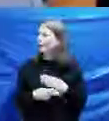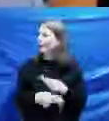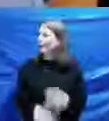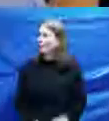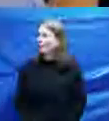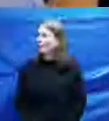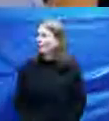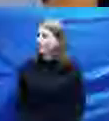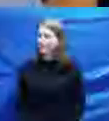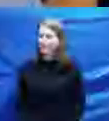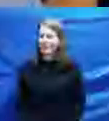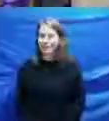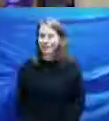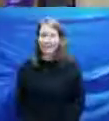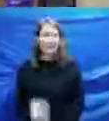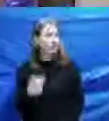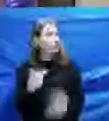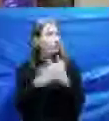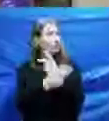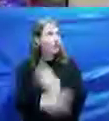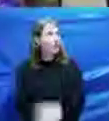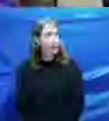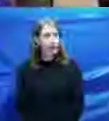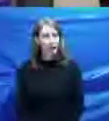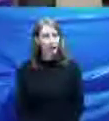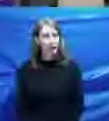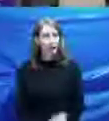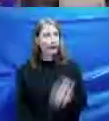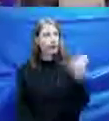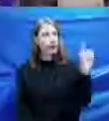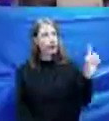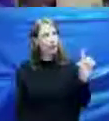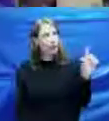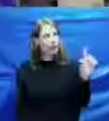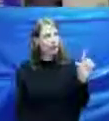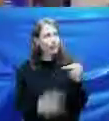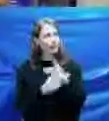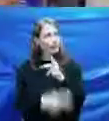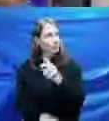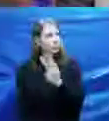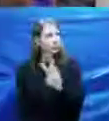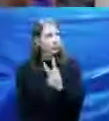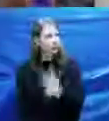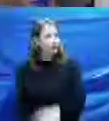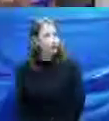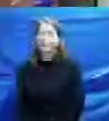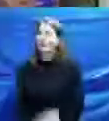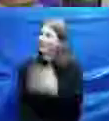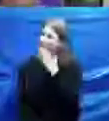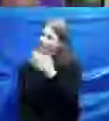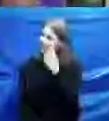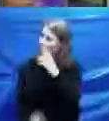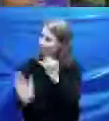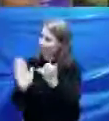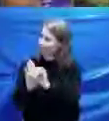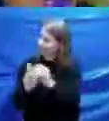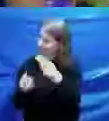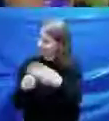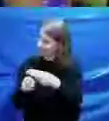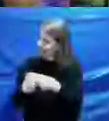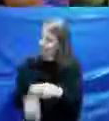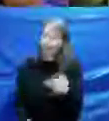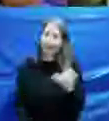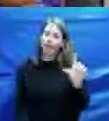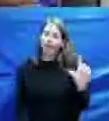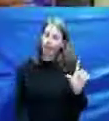Multiply the length times the width. Thank you for identifying what they are. Good. You multiply the length times the width. So what are